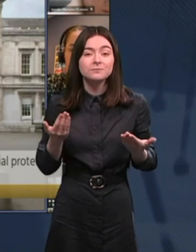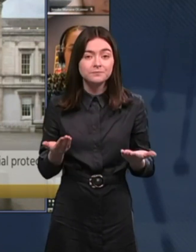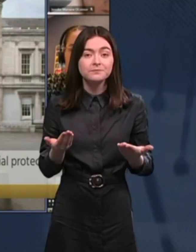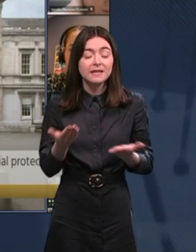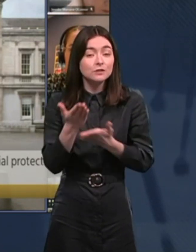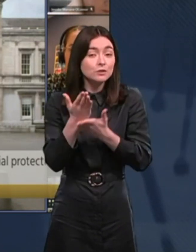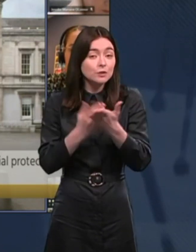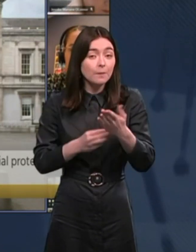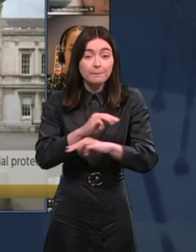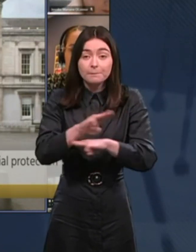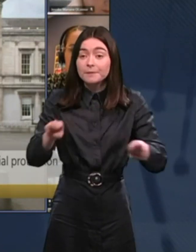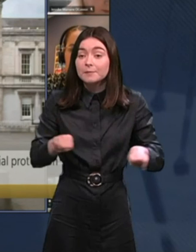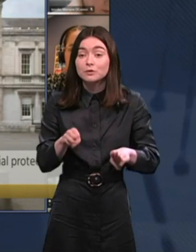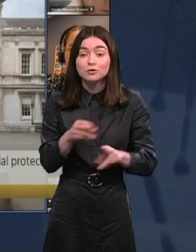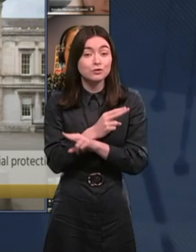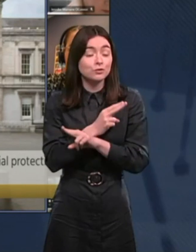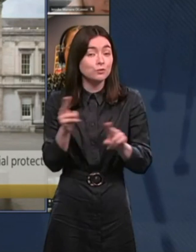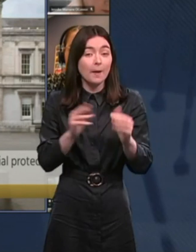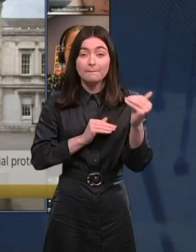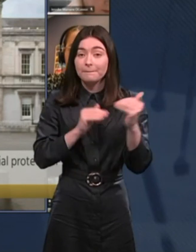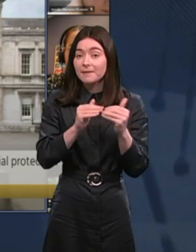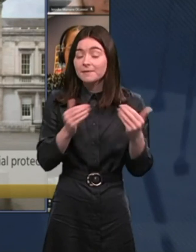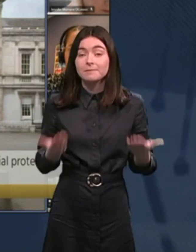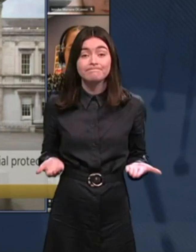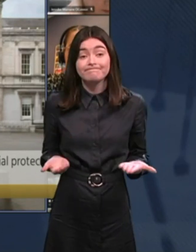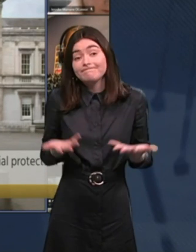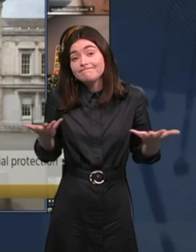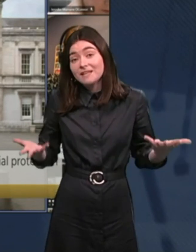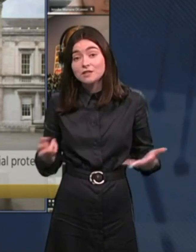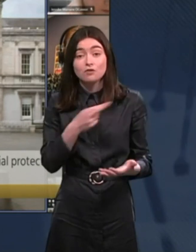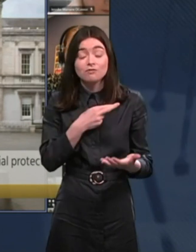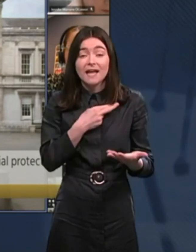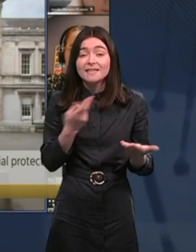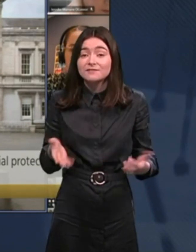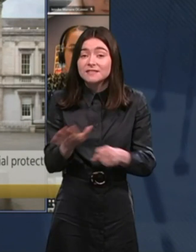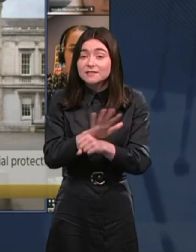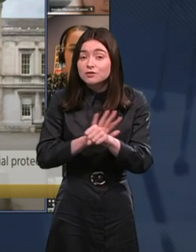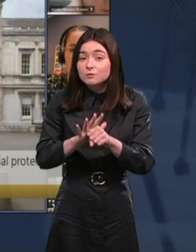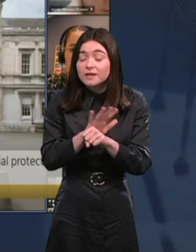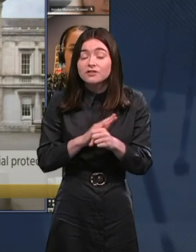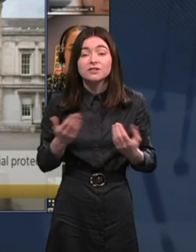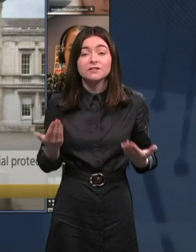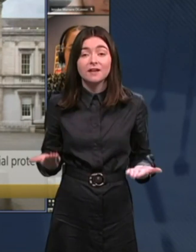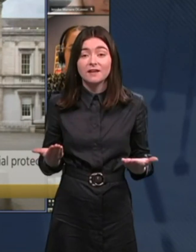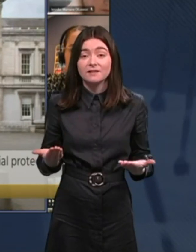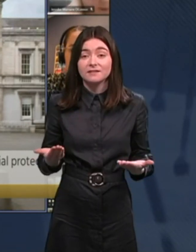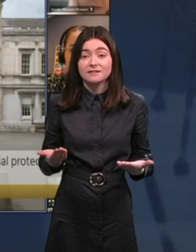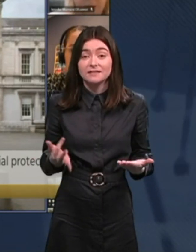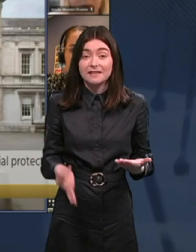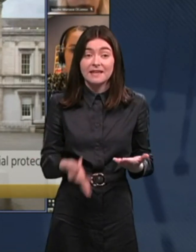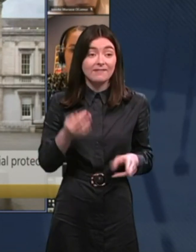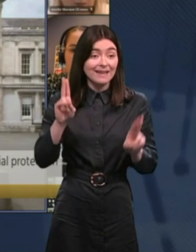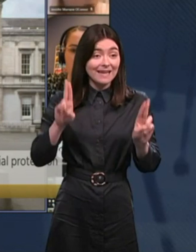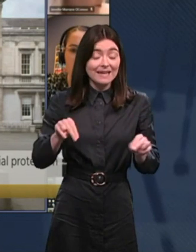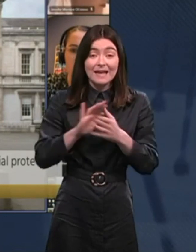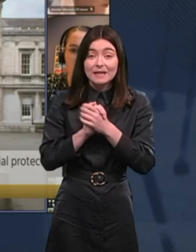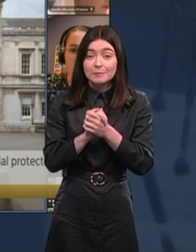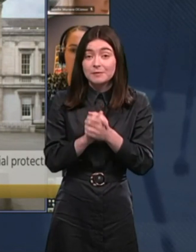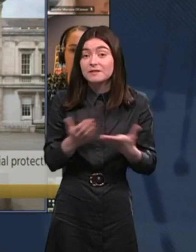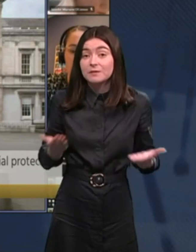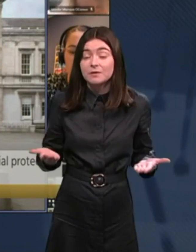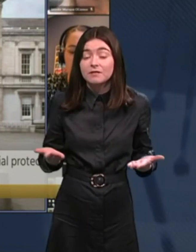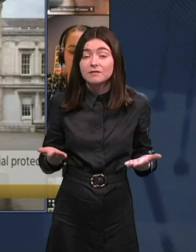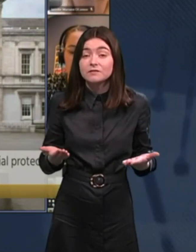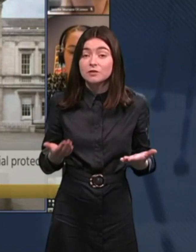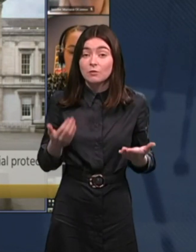some people just don't meet them, and that's the reality. And unfortunately, if they can appeal it, so out of the